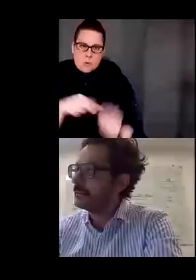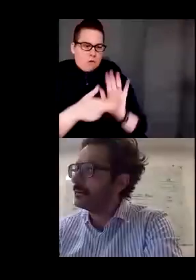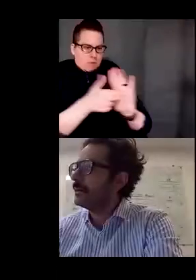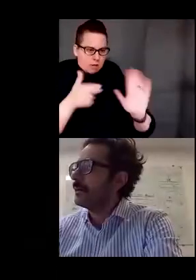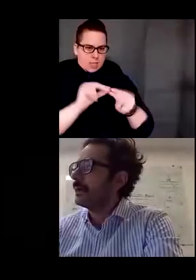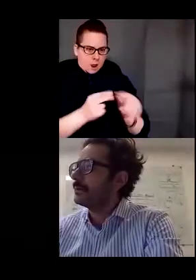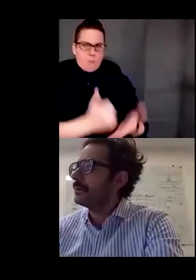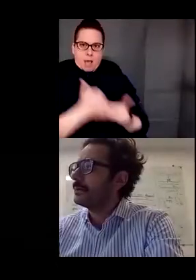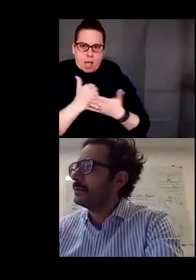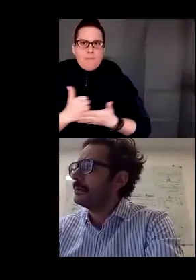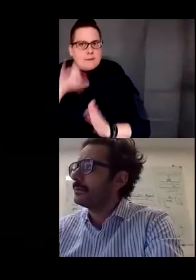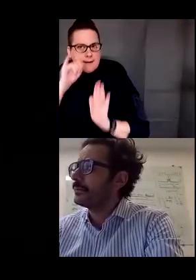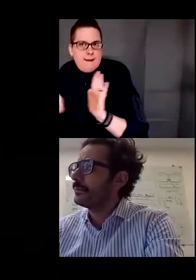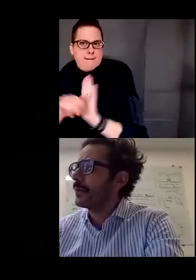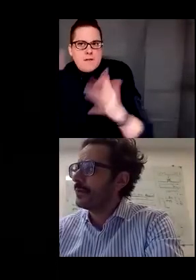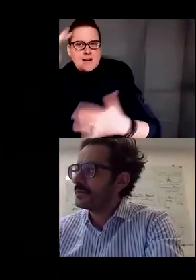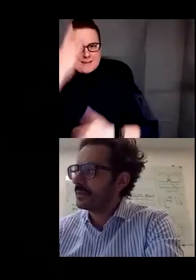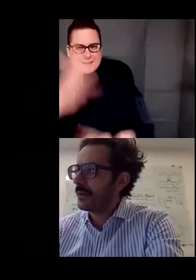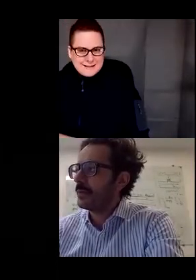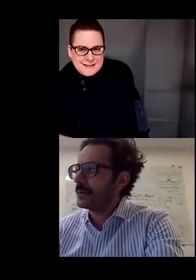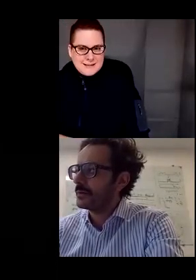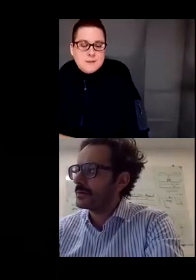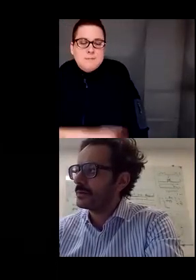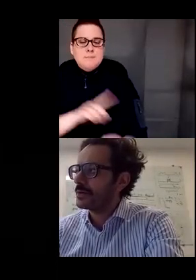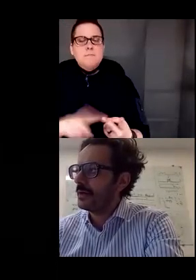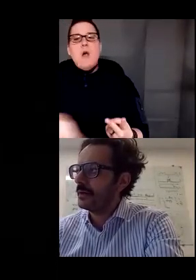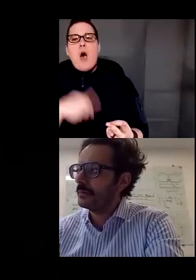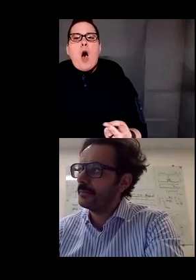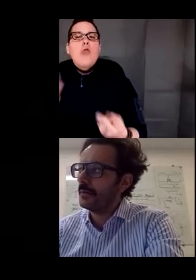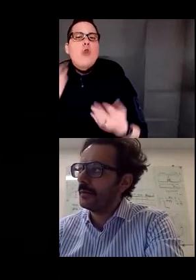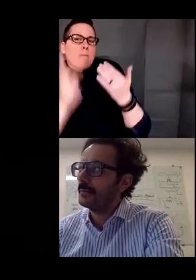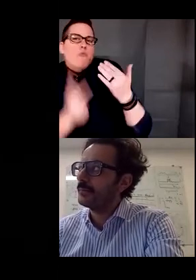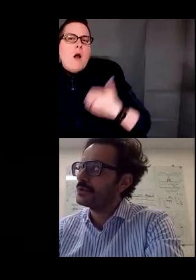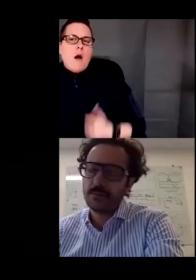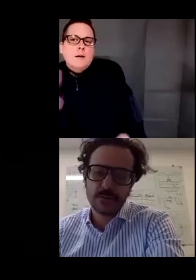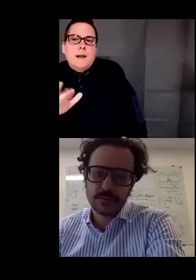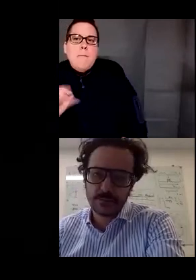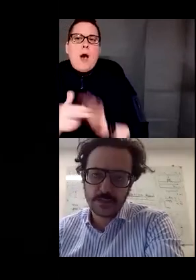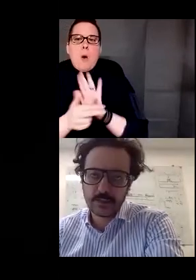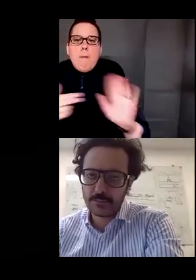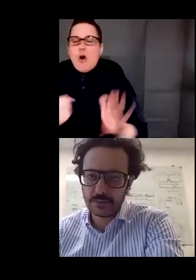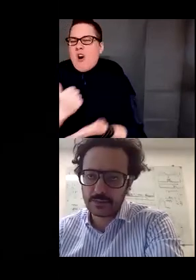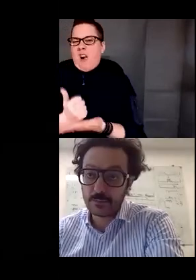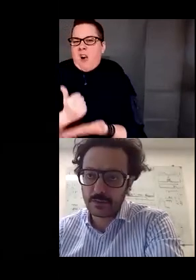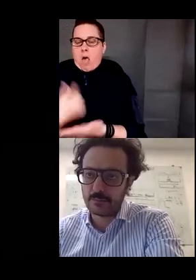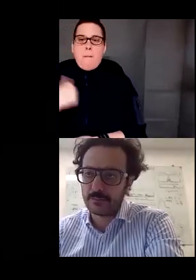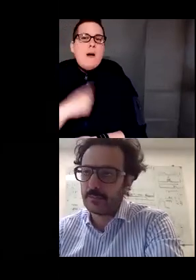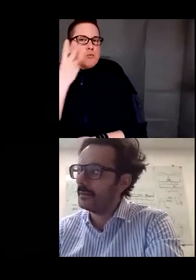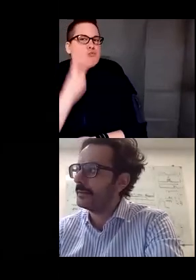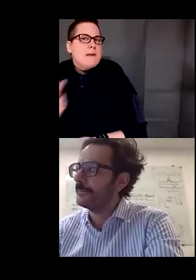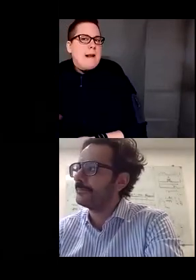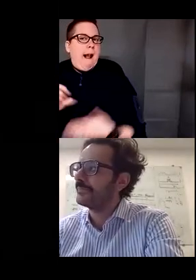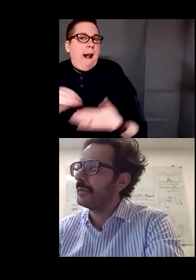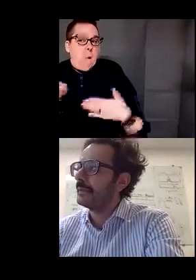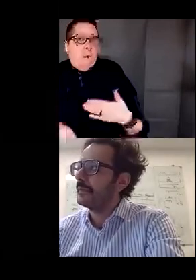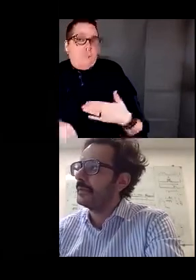disease. And the prognostic biomarkers, which are which help us basically predict outcome.